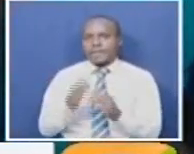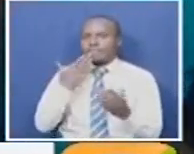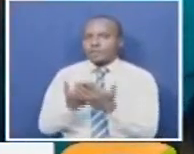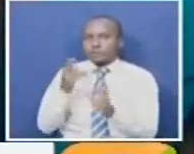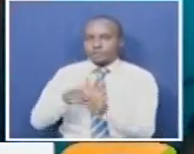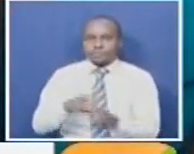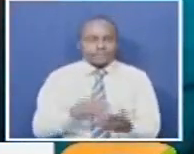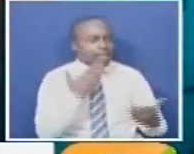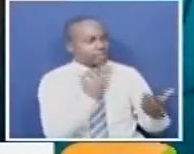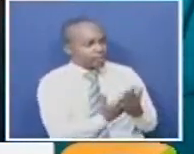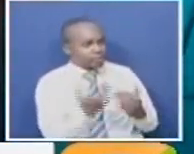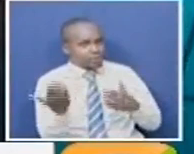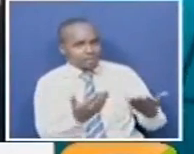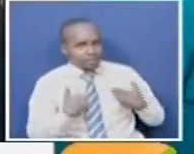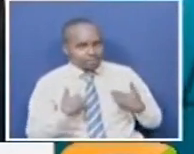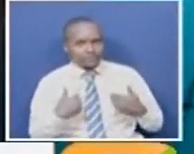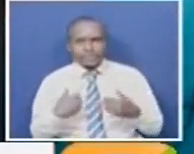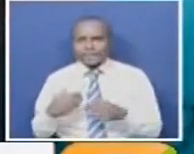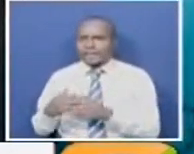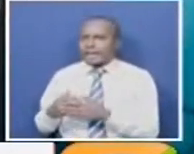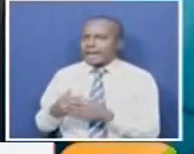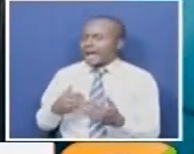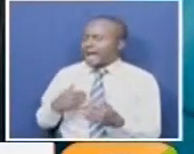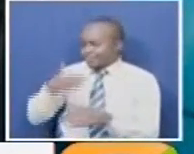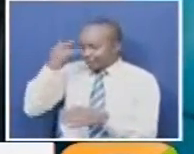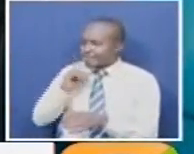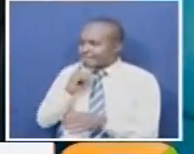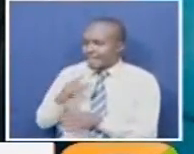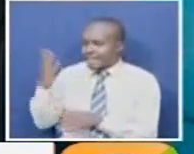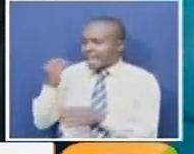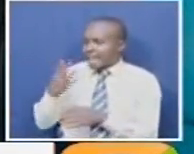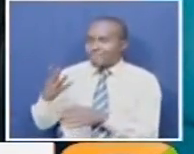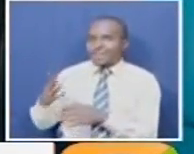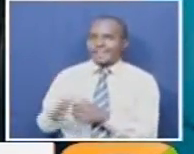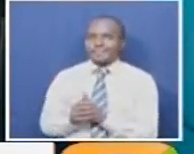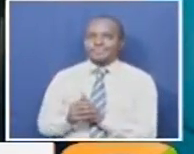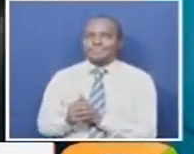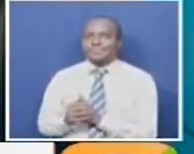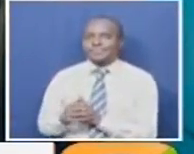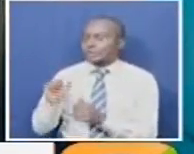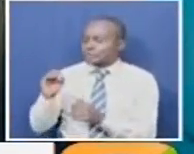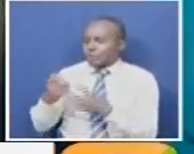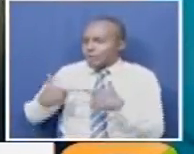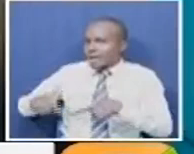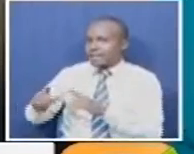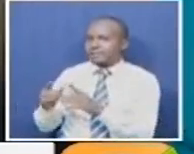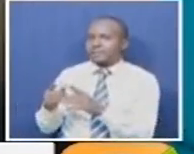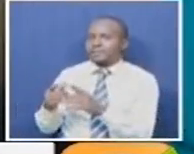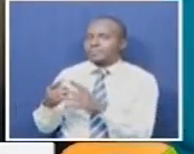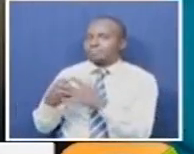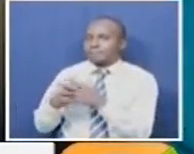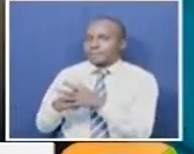us. Thank you for having me here. I forgot to say the lovely Dr. Kizzie Shako. Oh, thanks. So let's begin with the fact that you